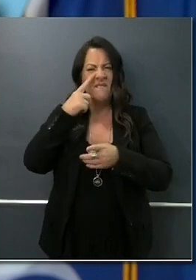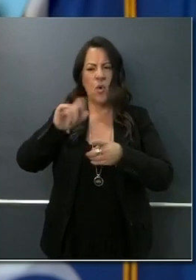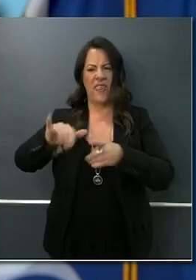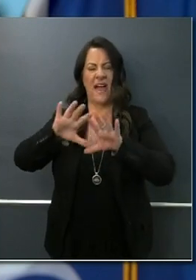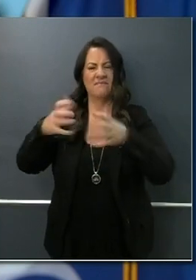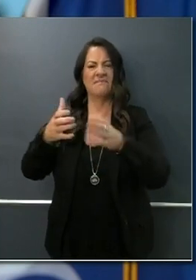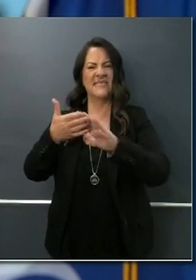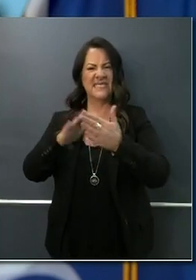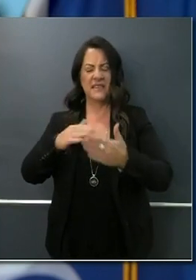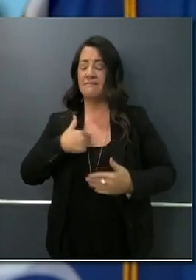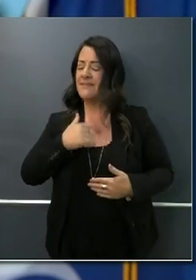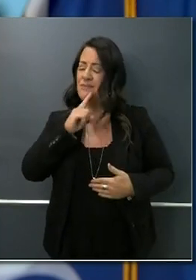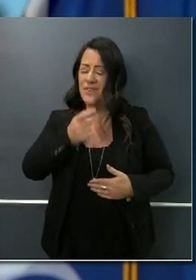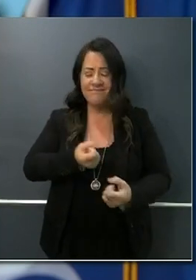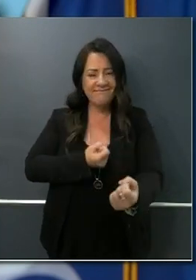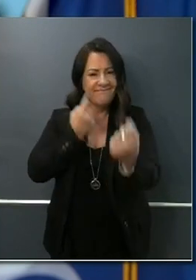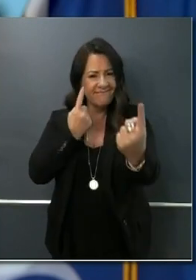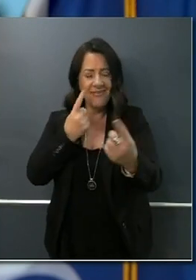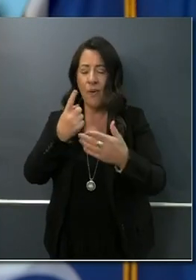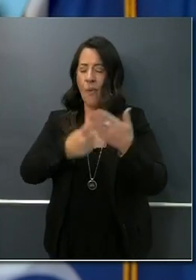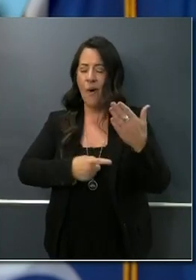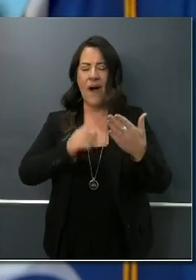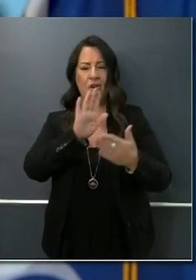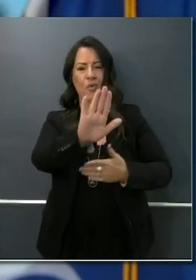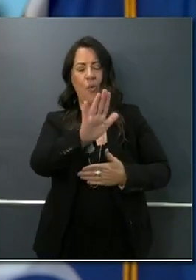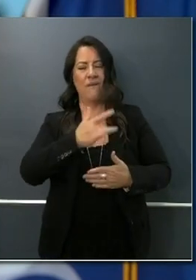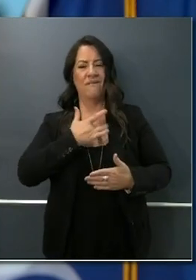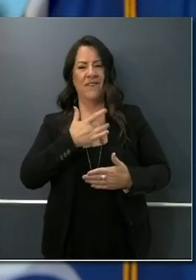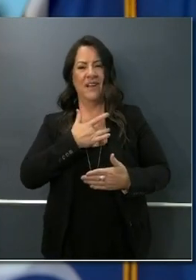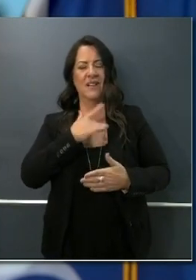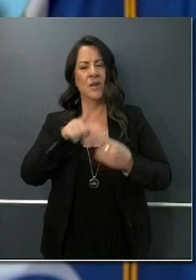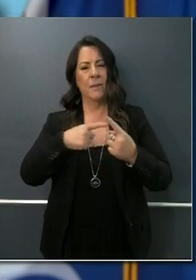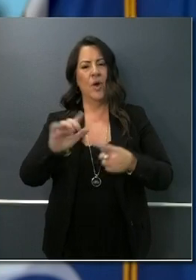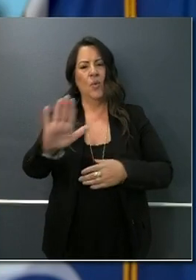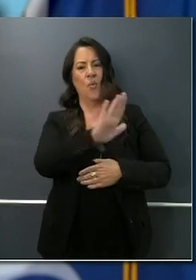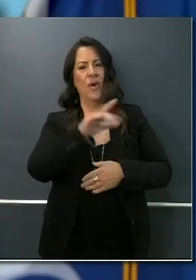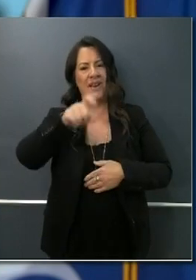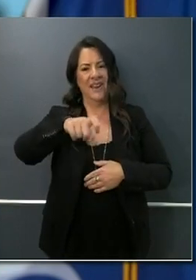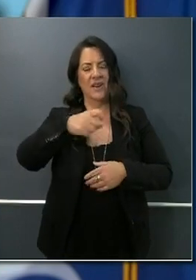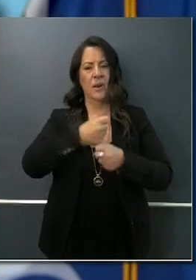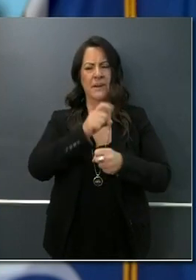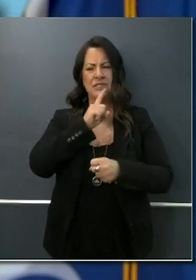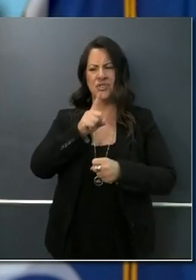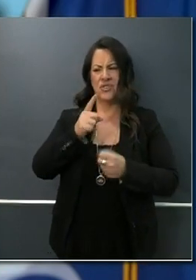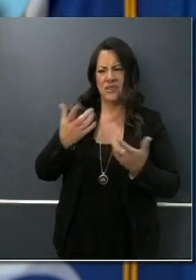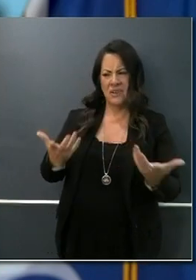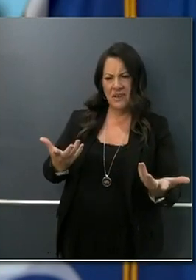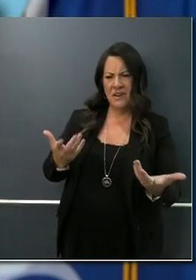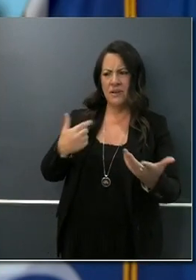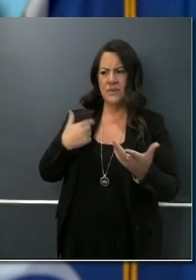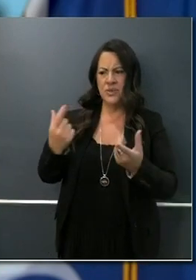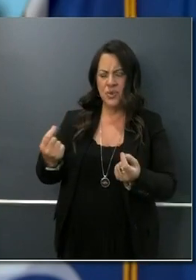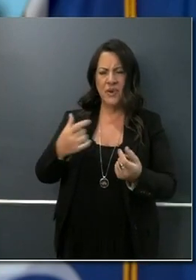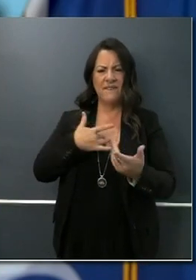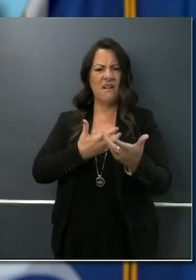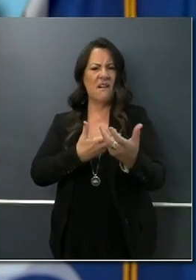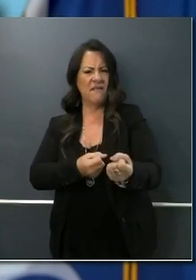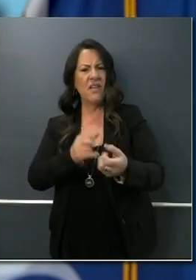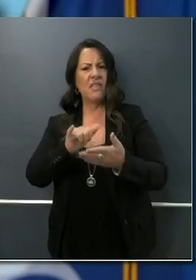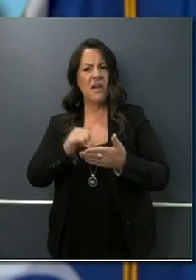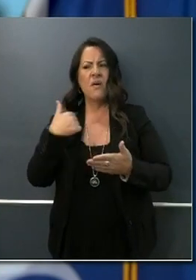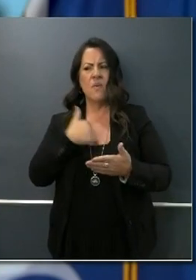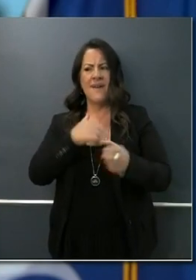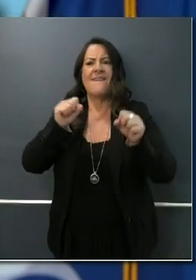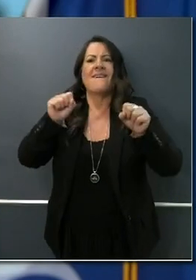And I deeply understand the broader public's sentiment about their need to get some clarity, get some confidence that we'll go